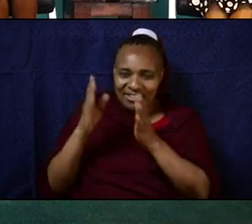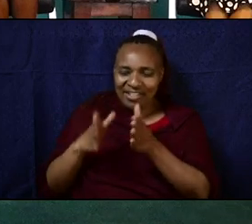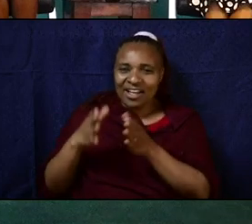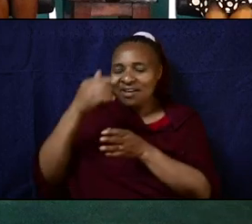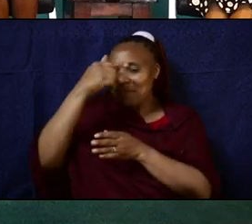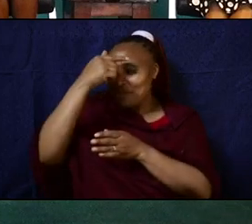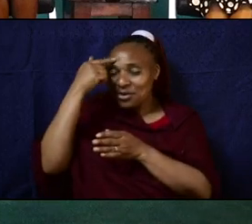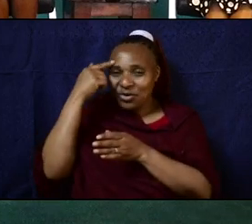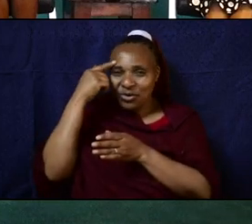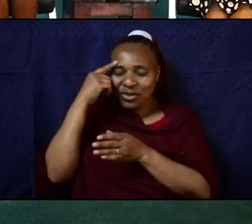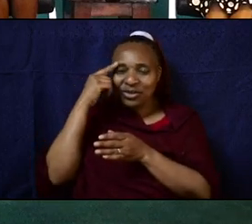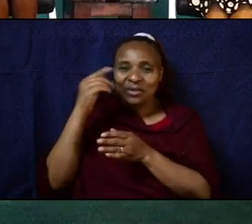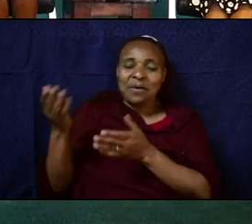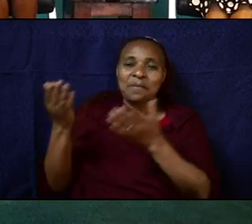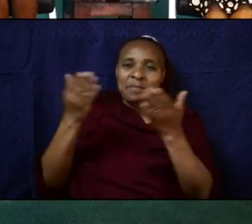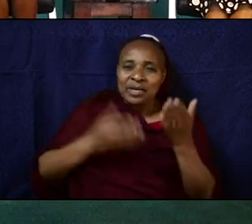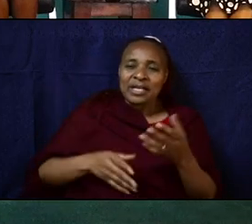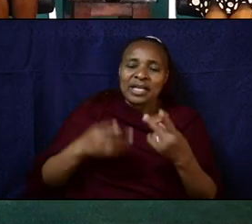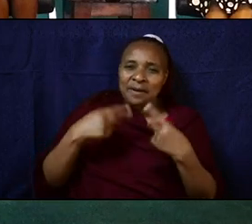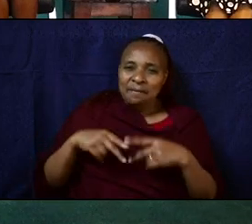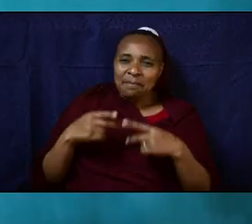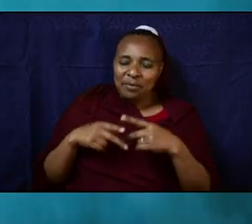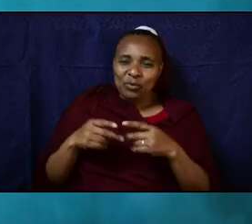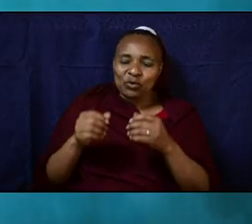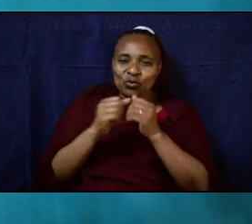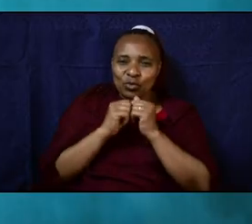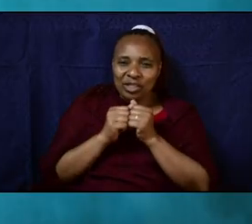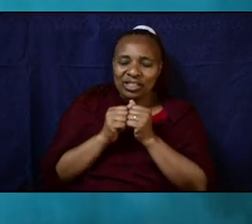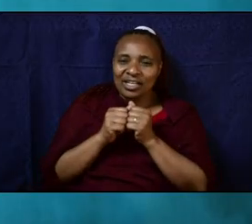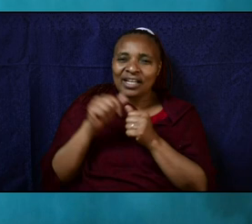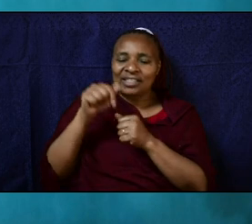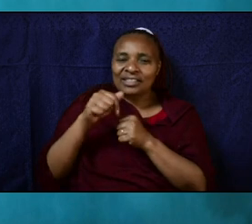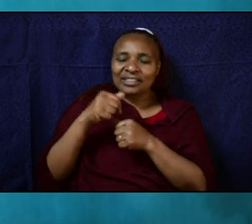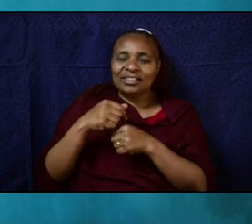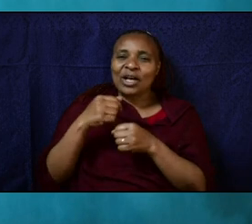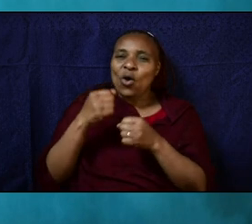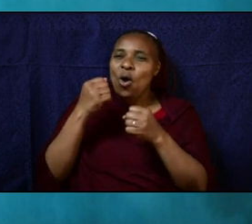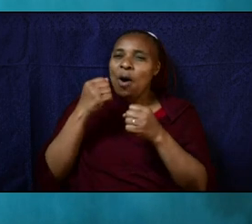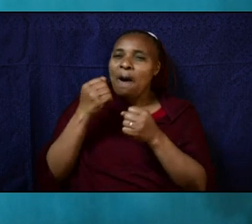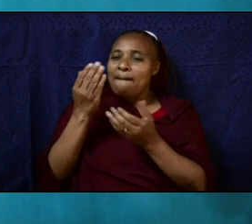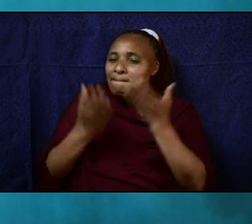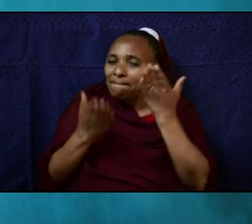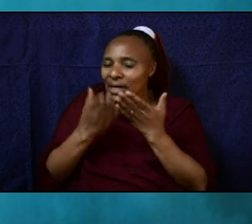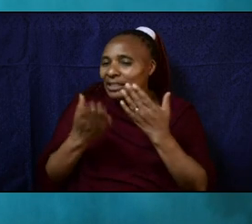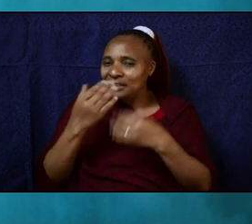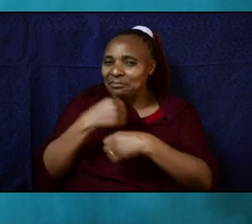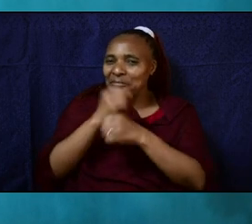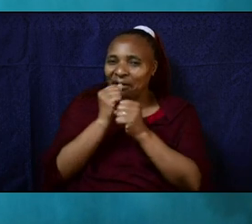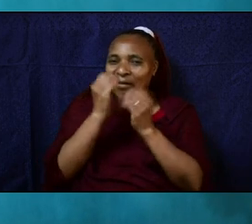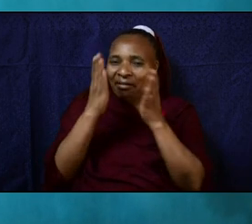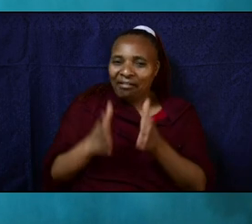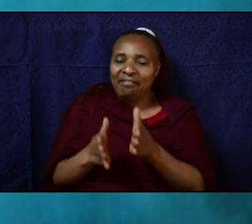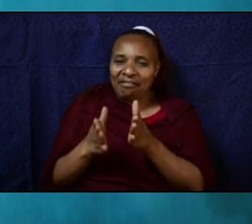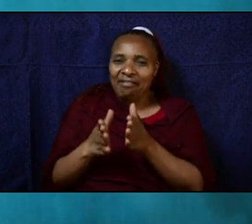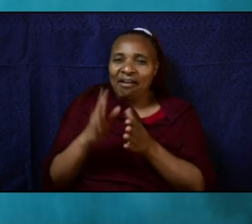because it was bringing people together. It was the second matchmaker because, like, first off,